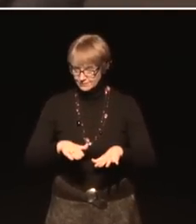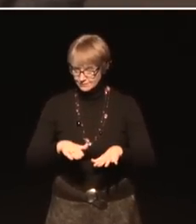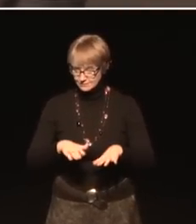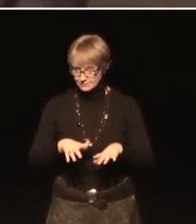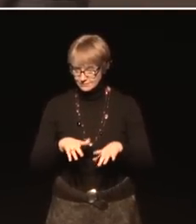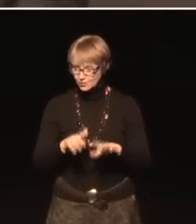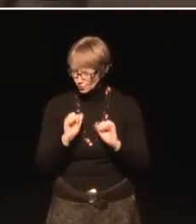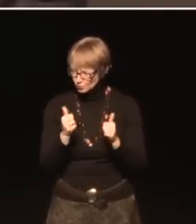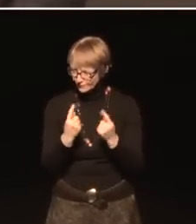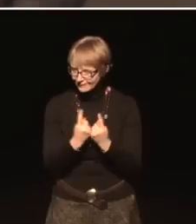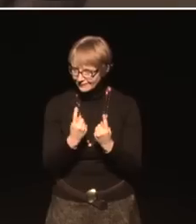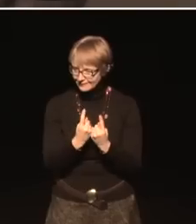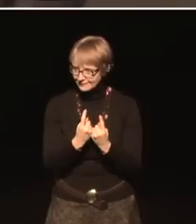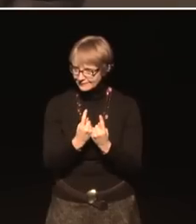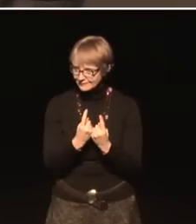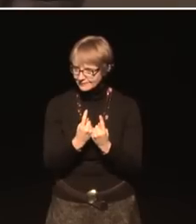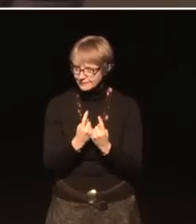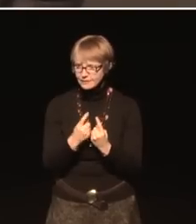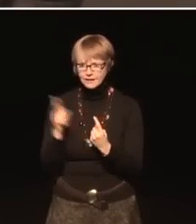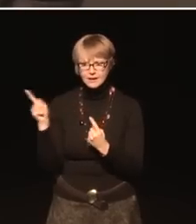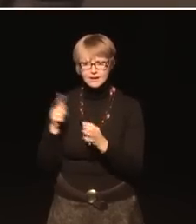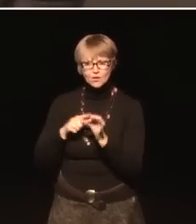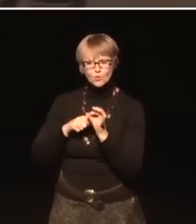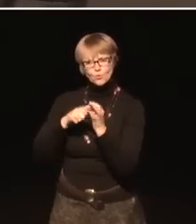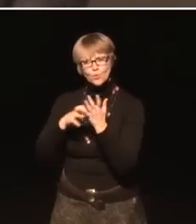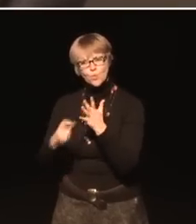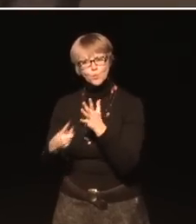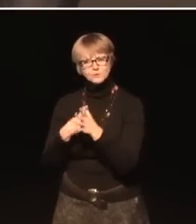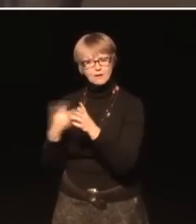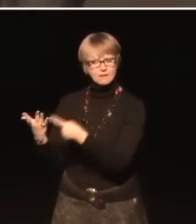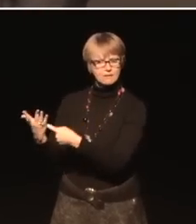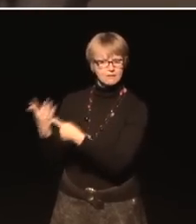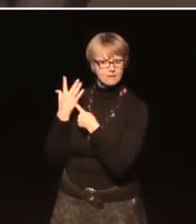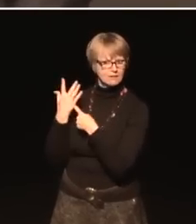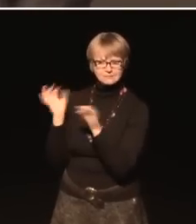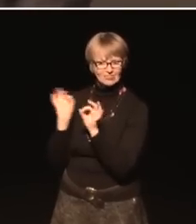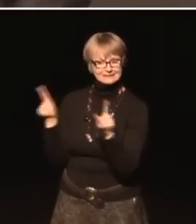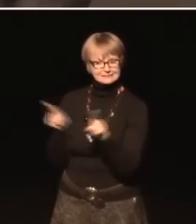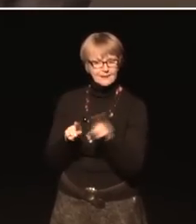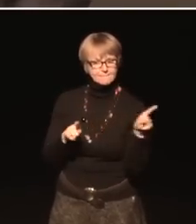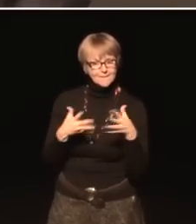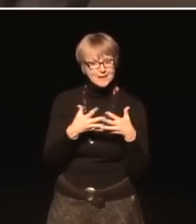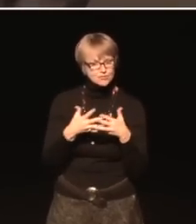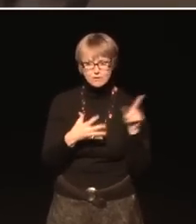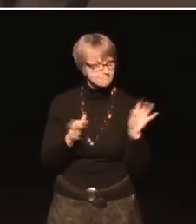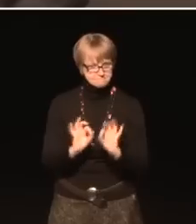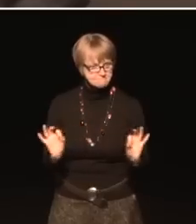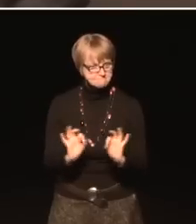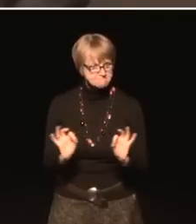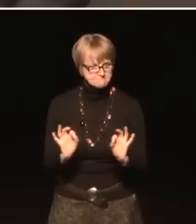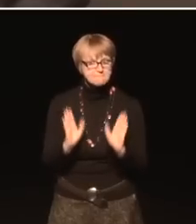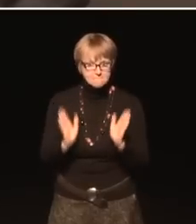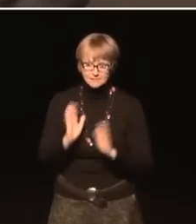and a good thing, is that there aren't these imposed quotas that rebalance the casting in American television, for example.